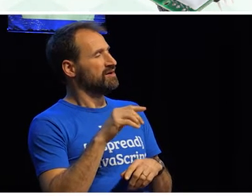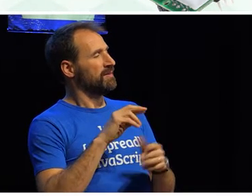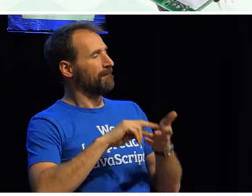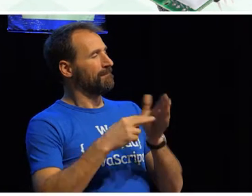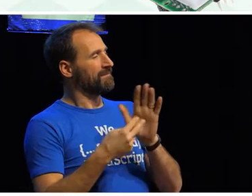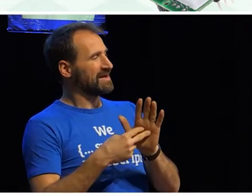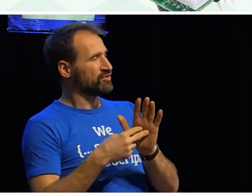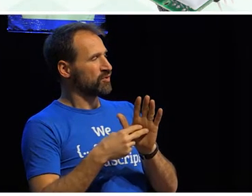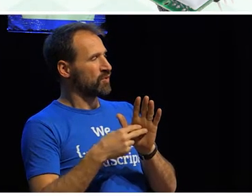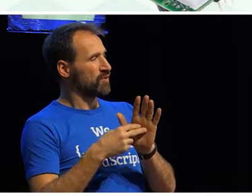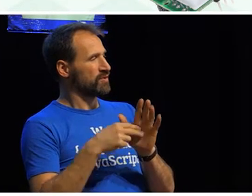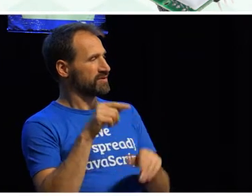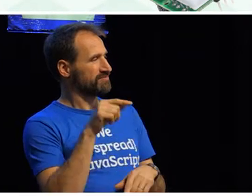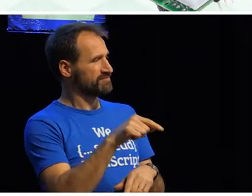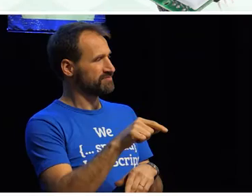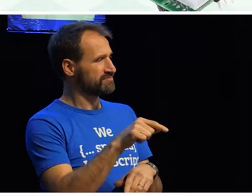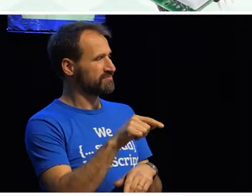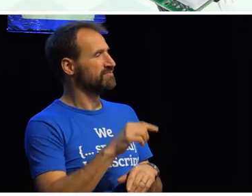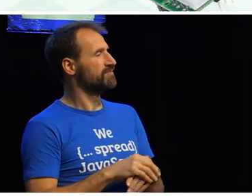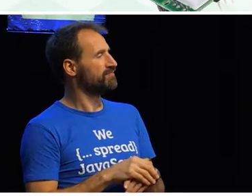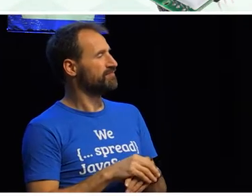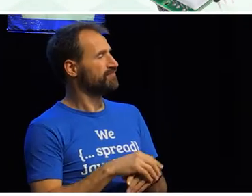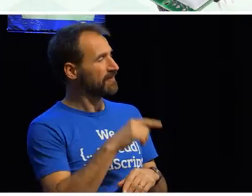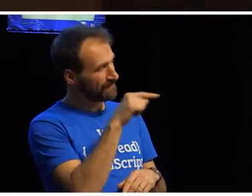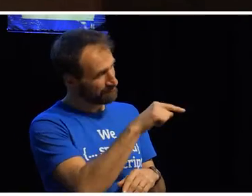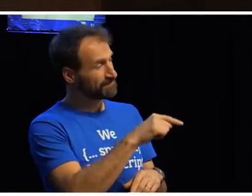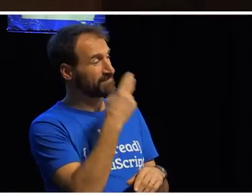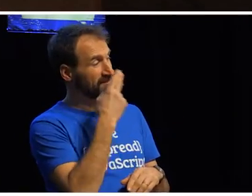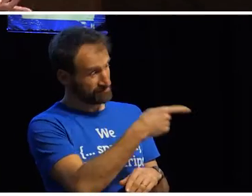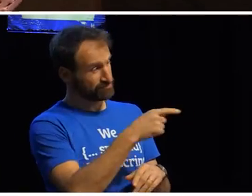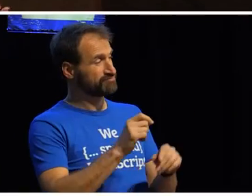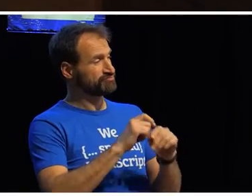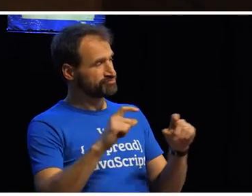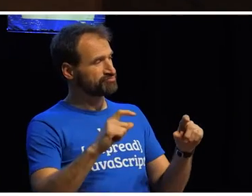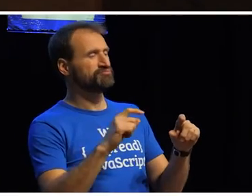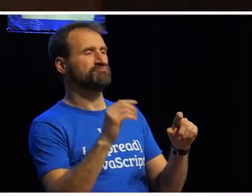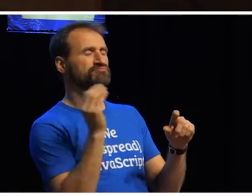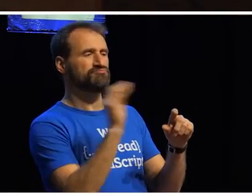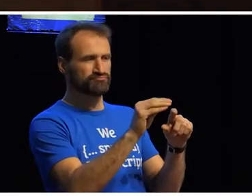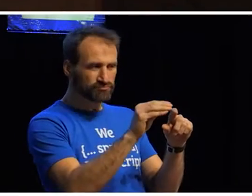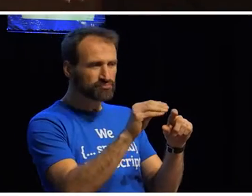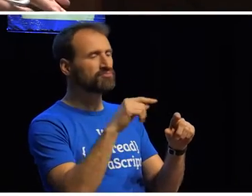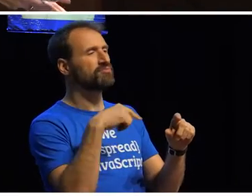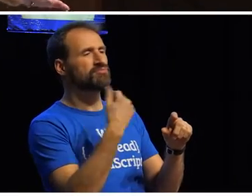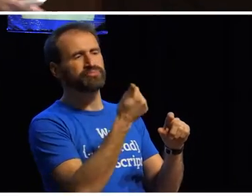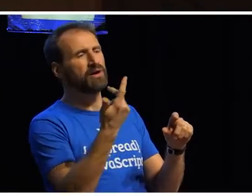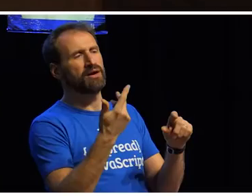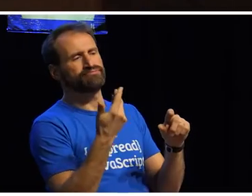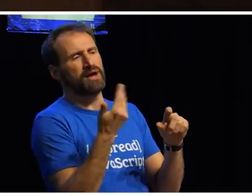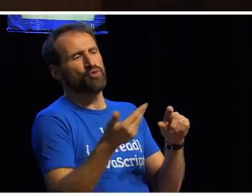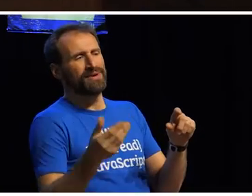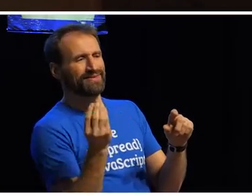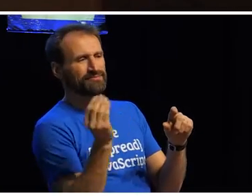shell command, so you can just use Raspberry Still command there with some argument. So now here I'm giving a dimension of